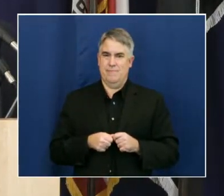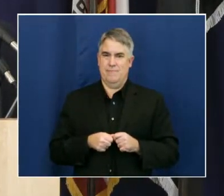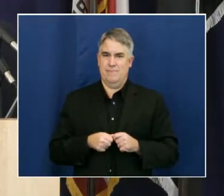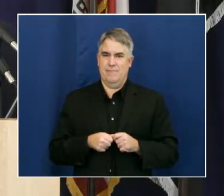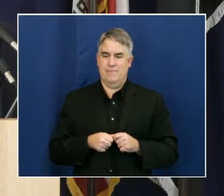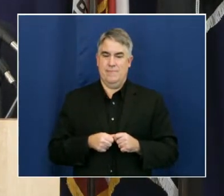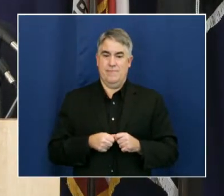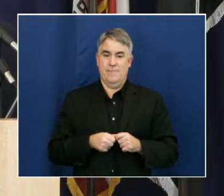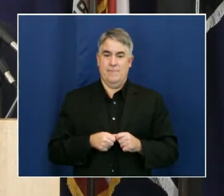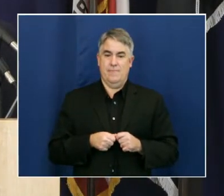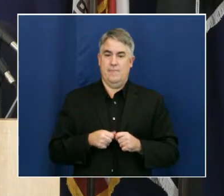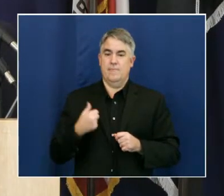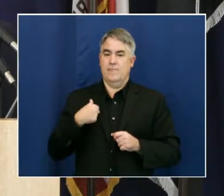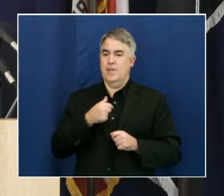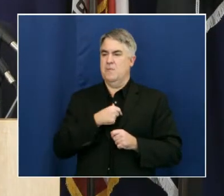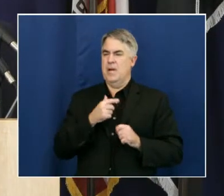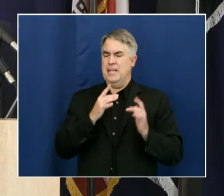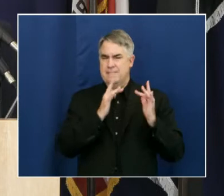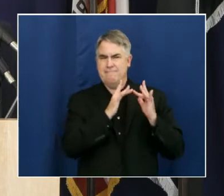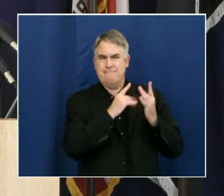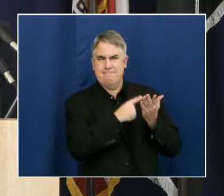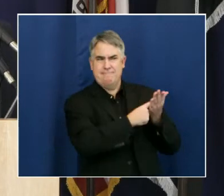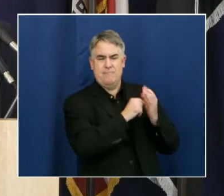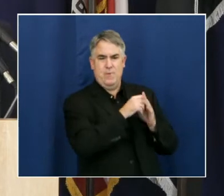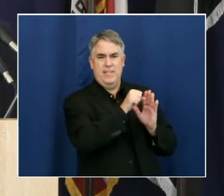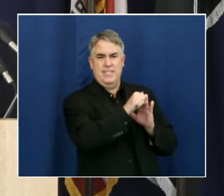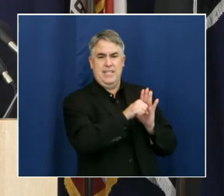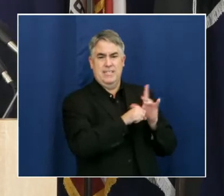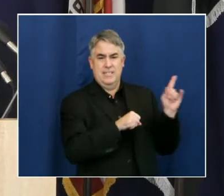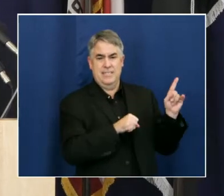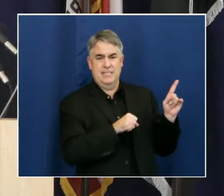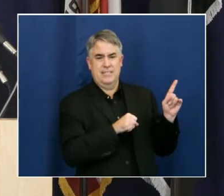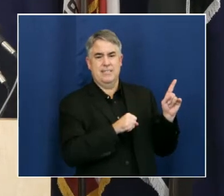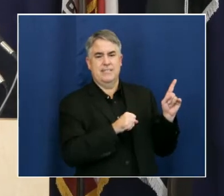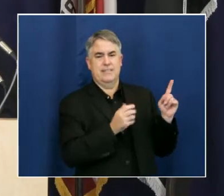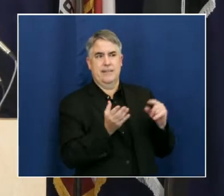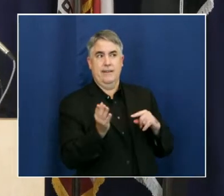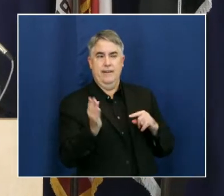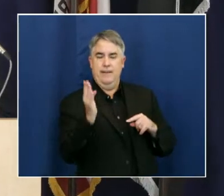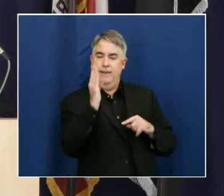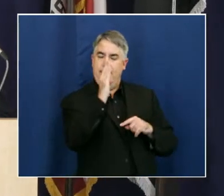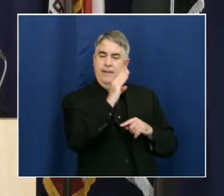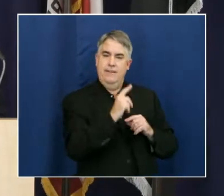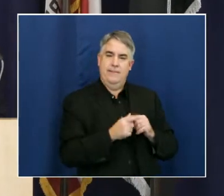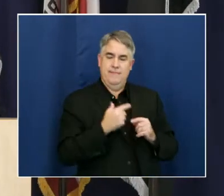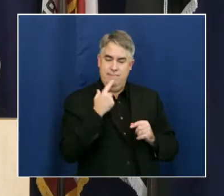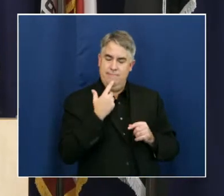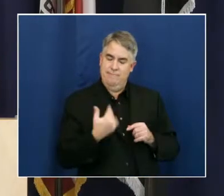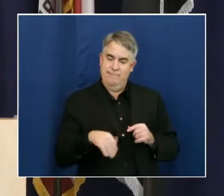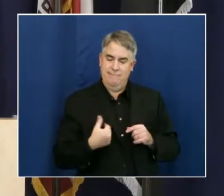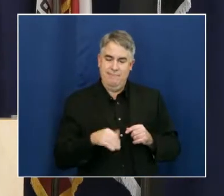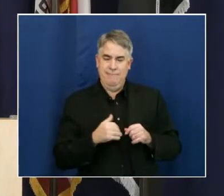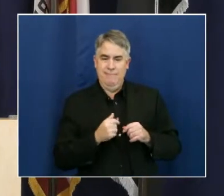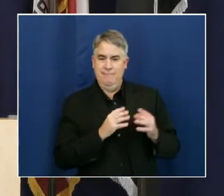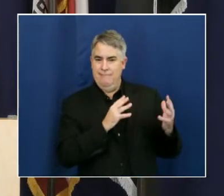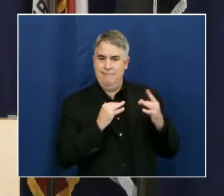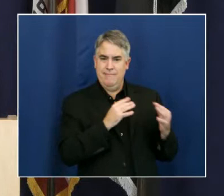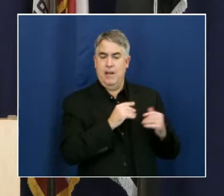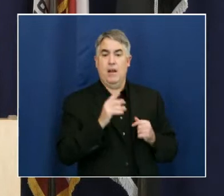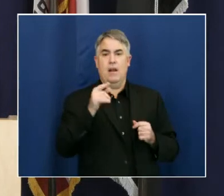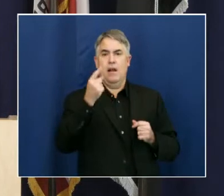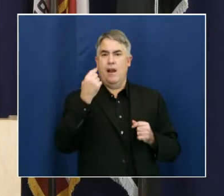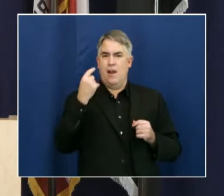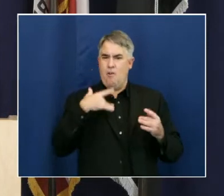contact with the state multiple times during the day, and I can tell you that concerns that you are bringing up were